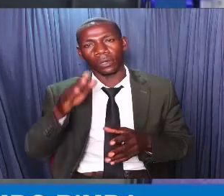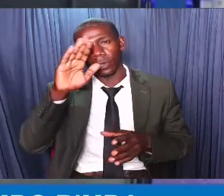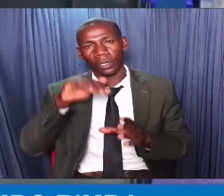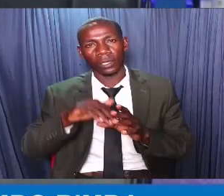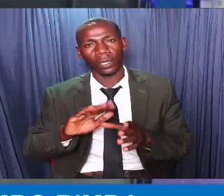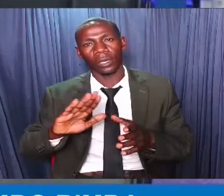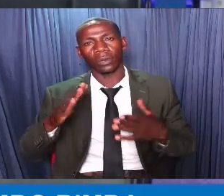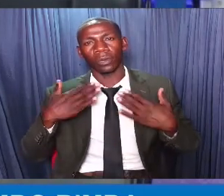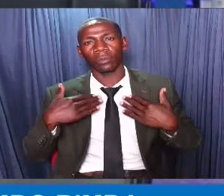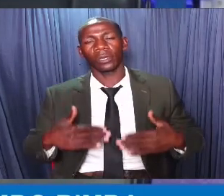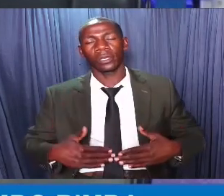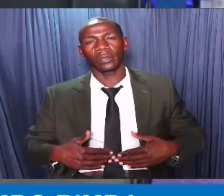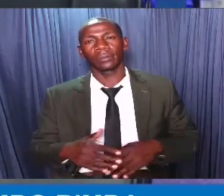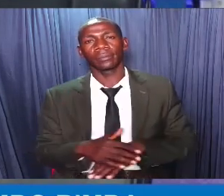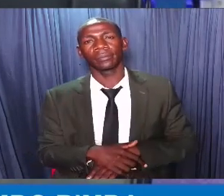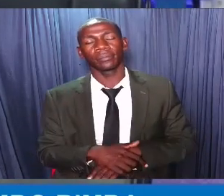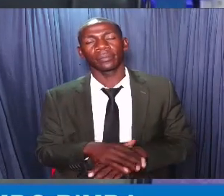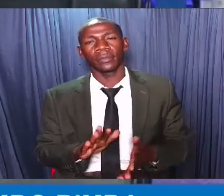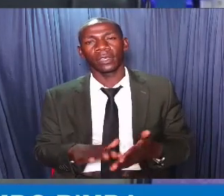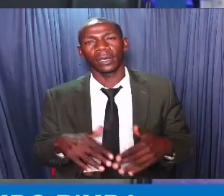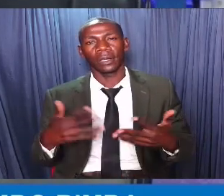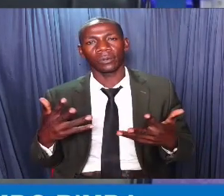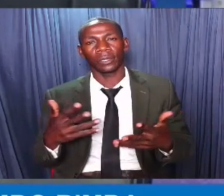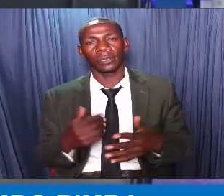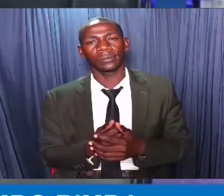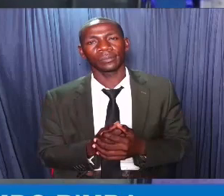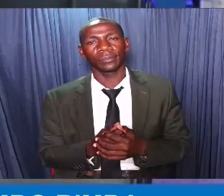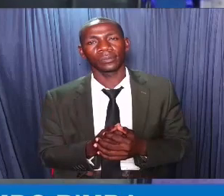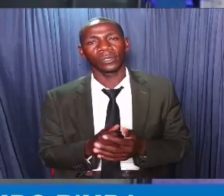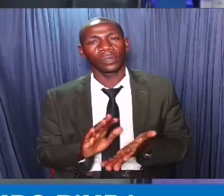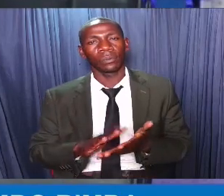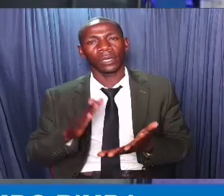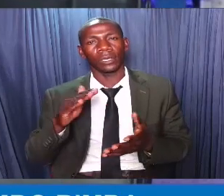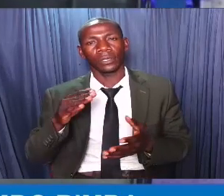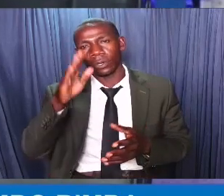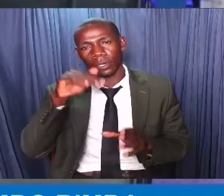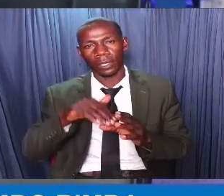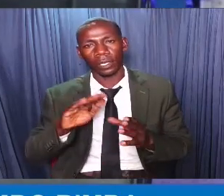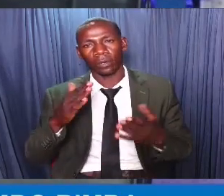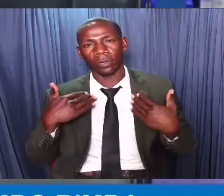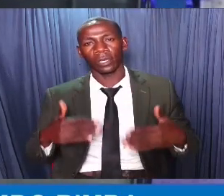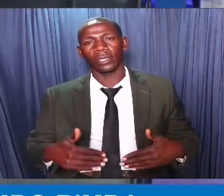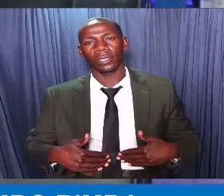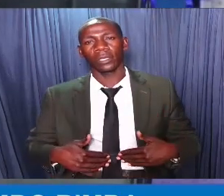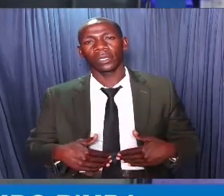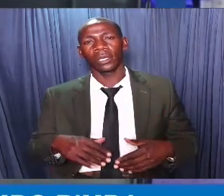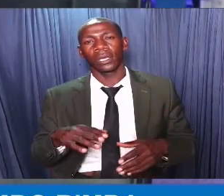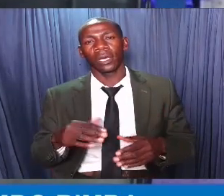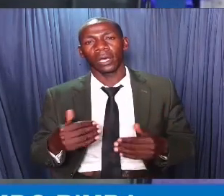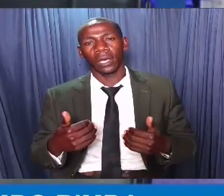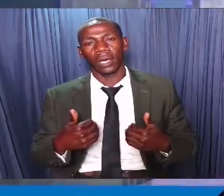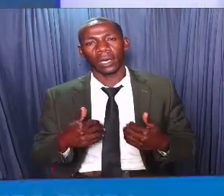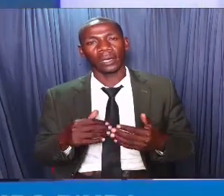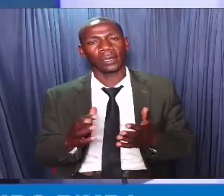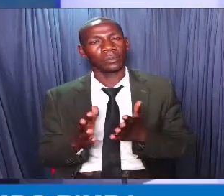yenu. Therefore glorify God in your body. Hallelujah. Hallelujah. Tukuzeni Mungu katika mwili. Glorify God in your bodies. Mimi nikapata madhara ya